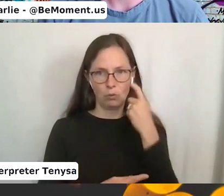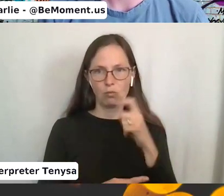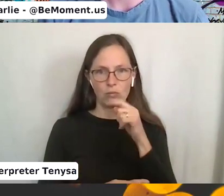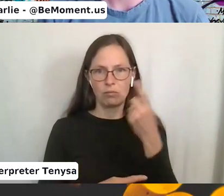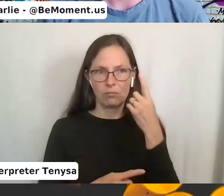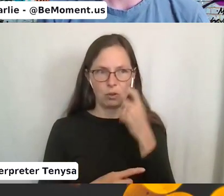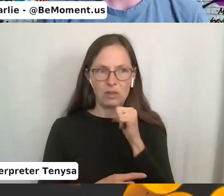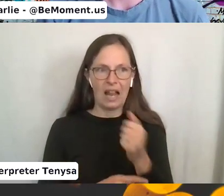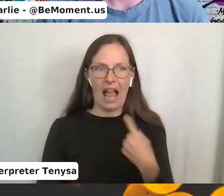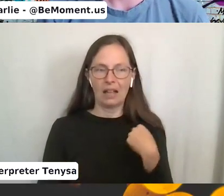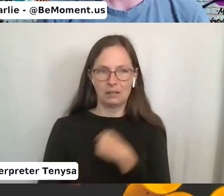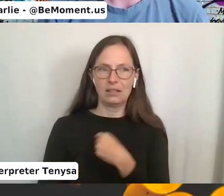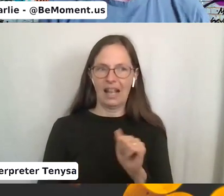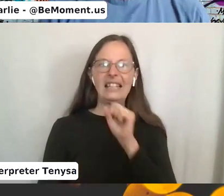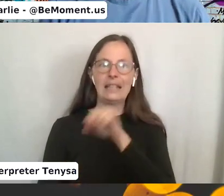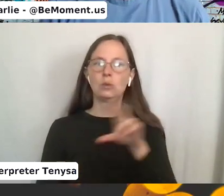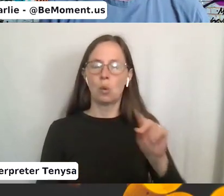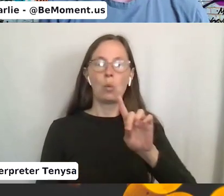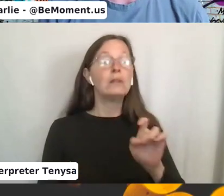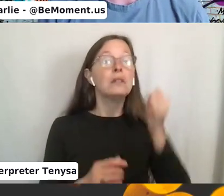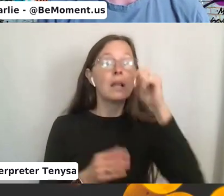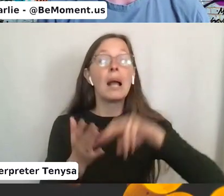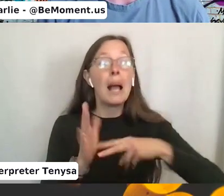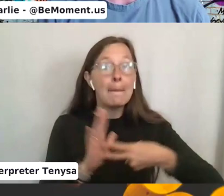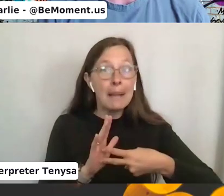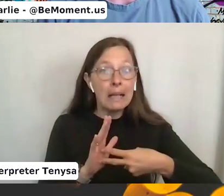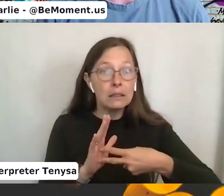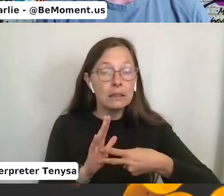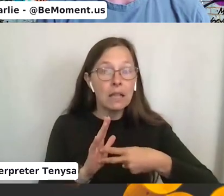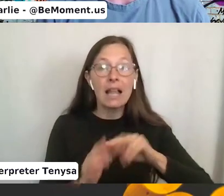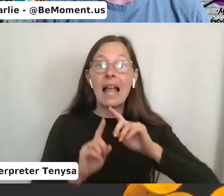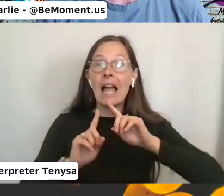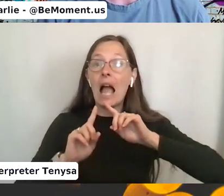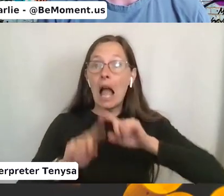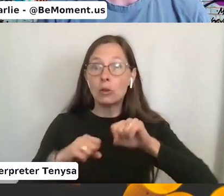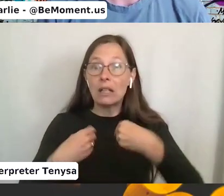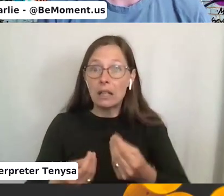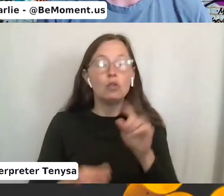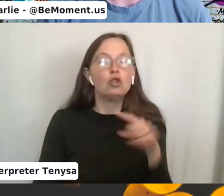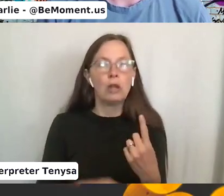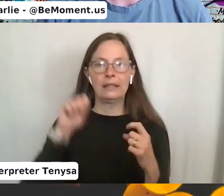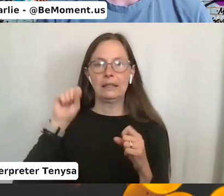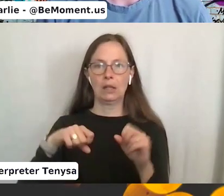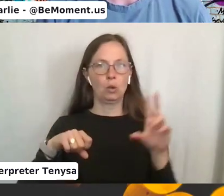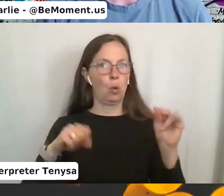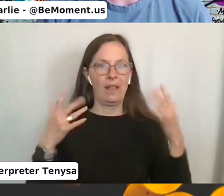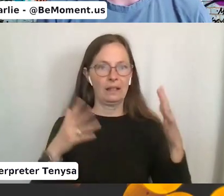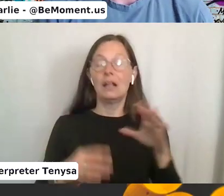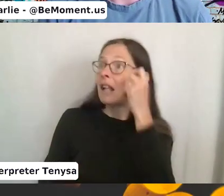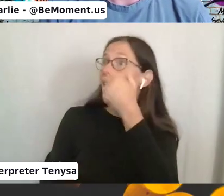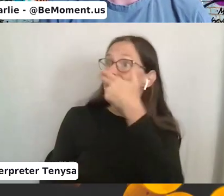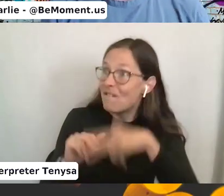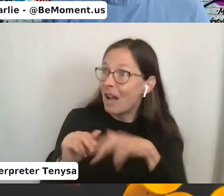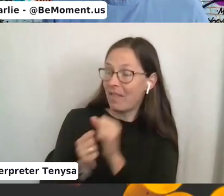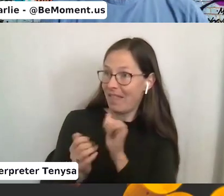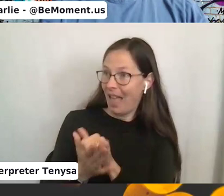question. It means the only answer you can give is yes or no. And the fun of that is that